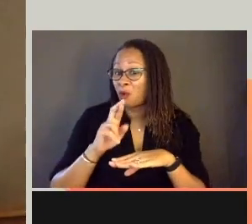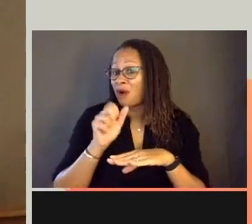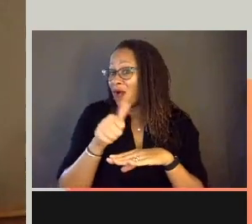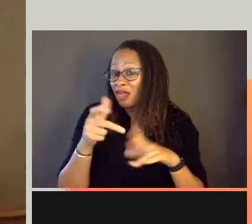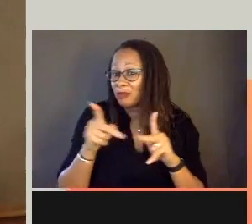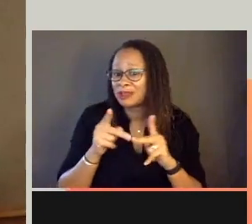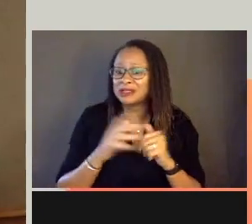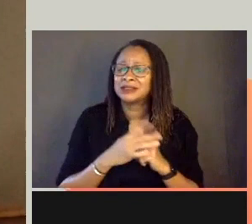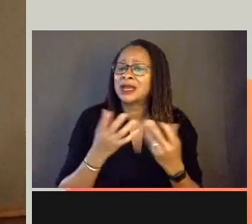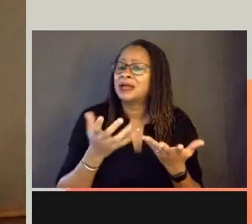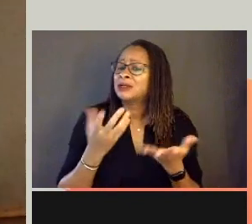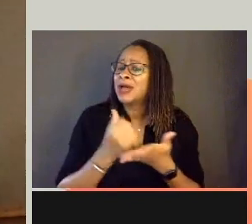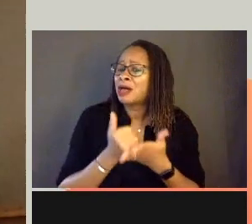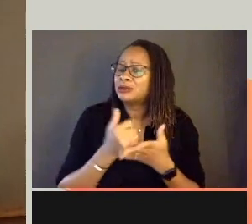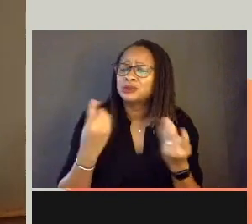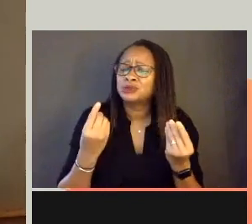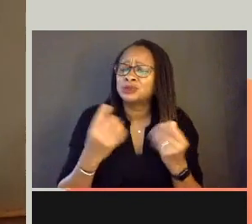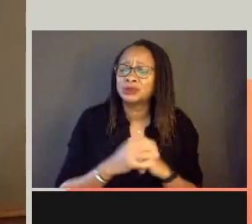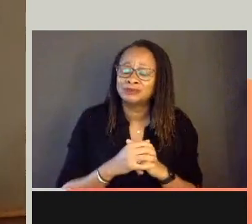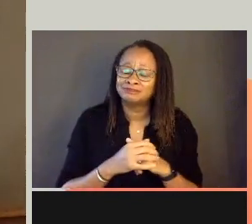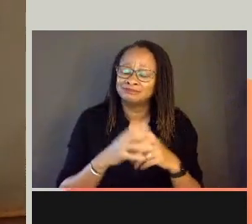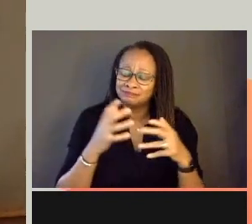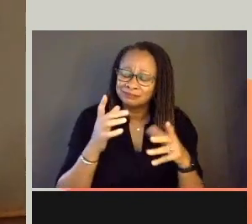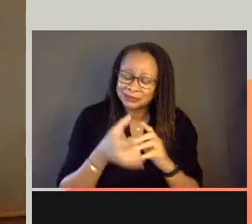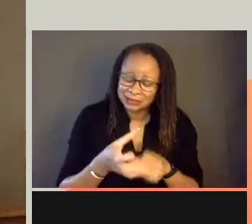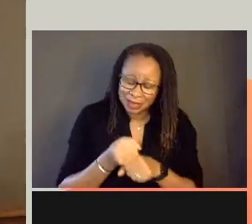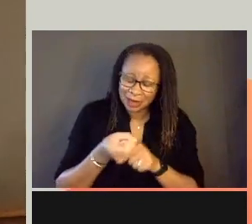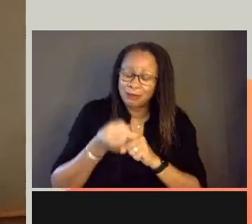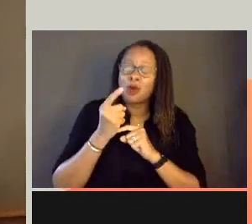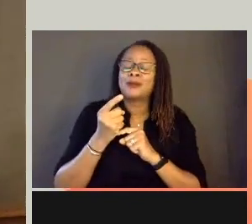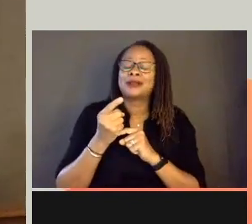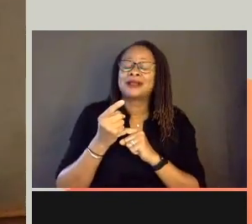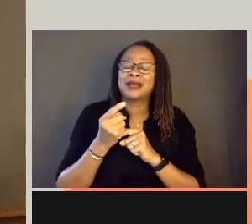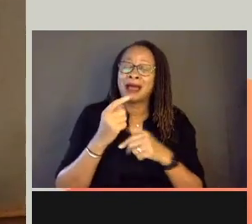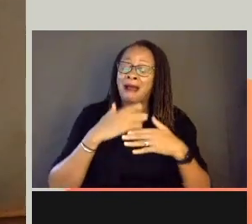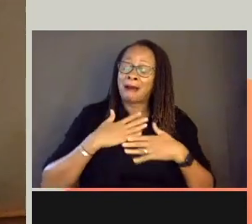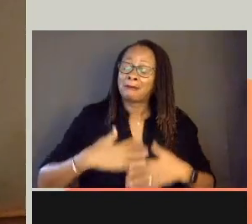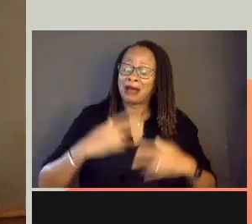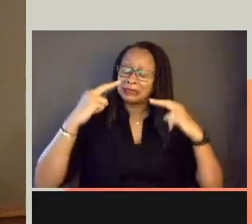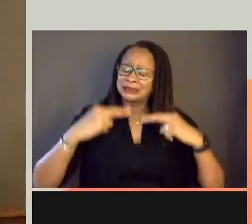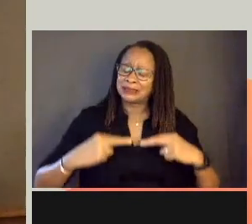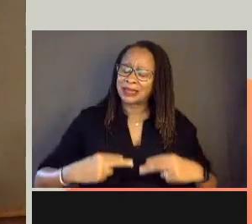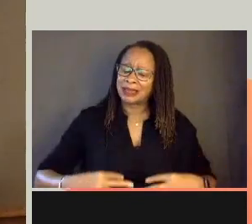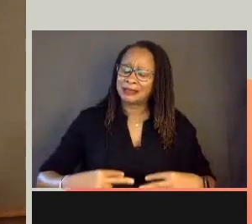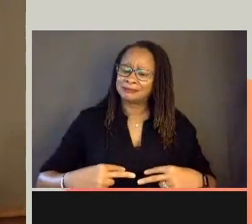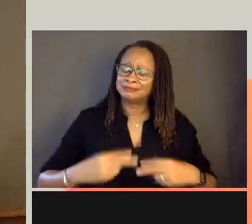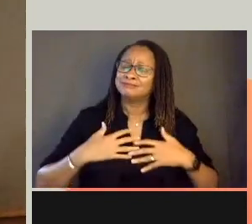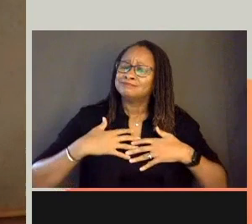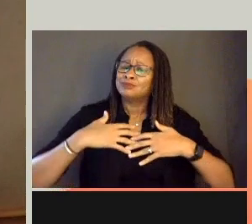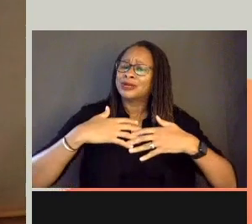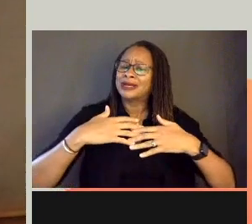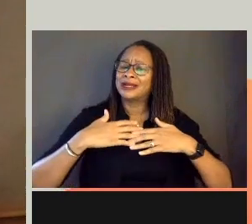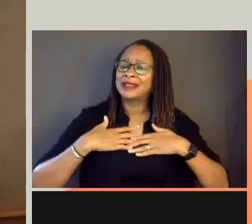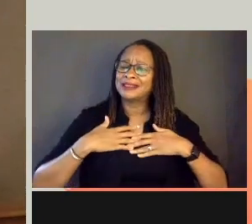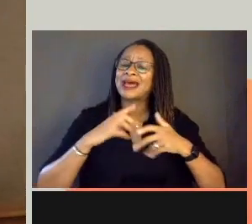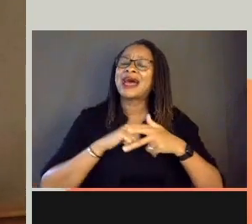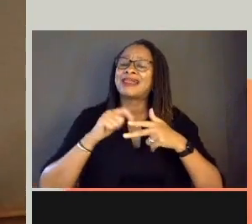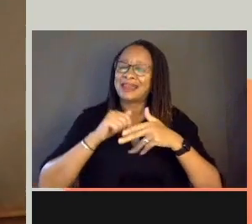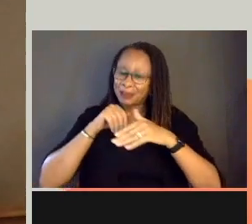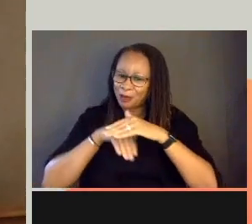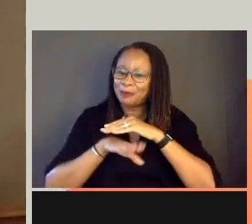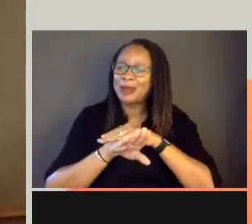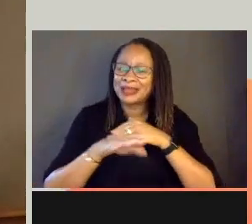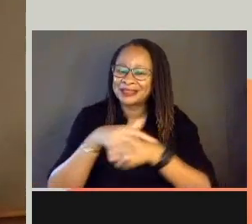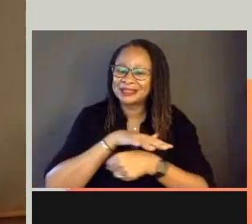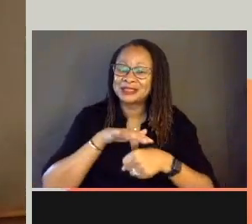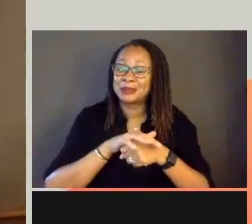helpful to take a moment, take a deep breath, do a body scan, and then step back into the space. And our team then